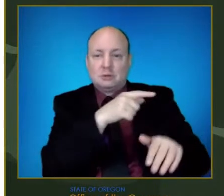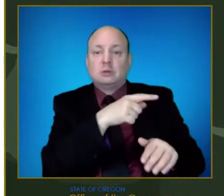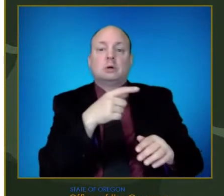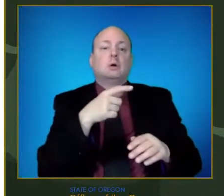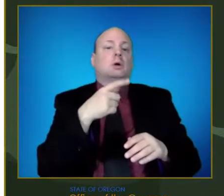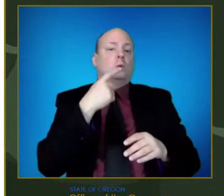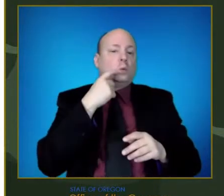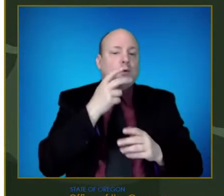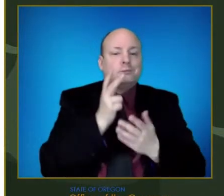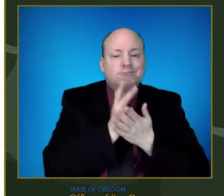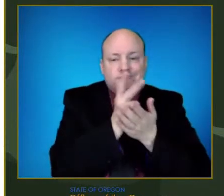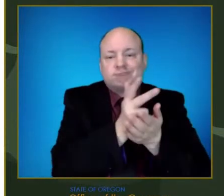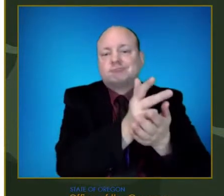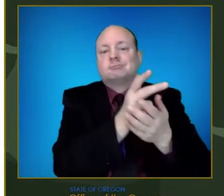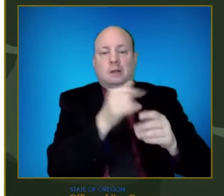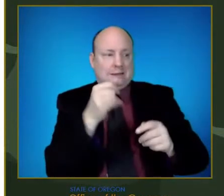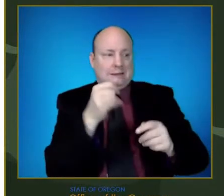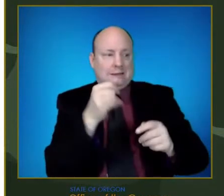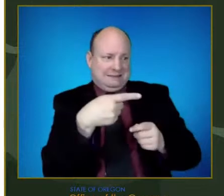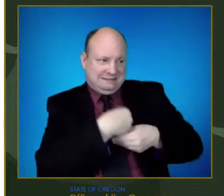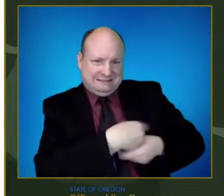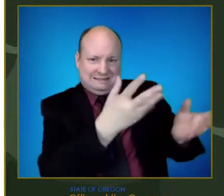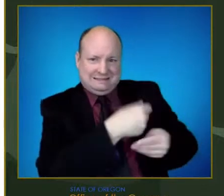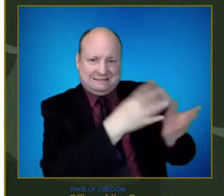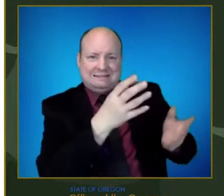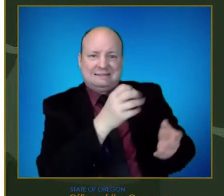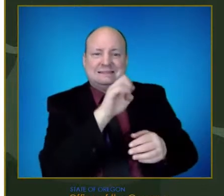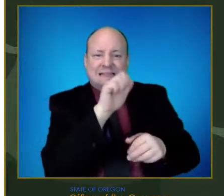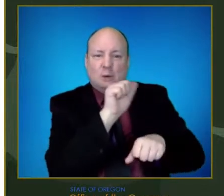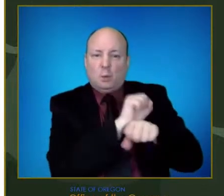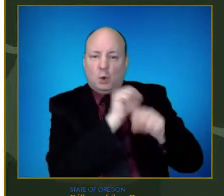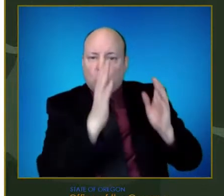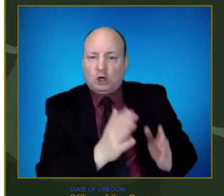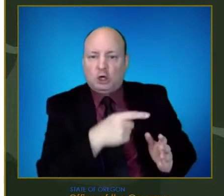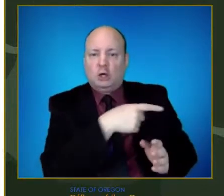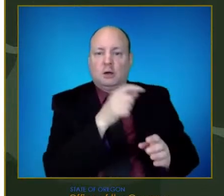accessible and will have on-site interpretation as well.